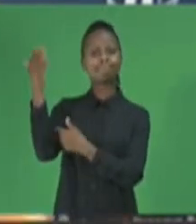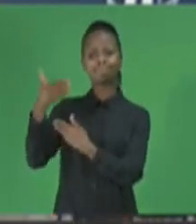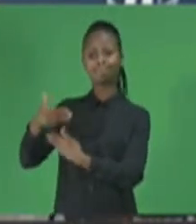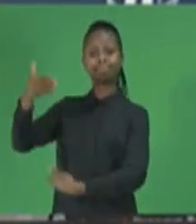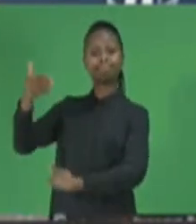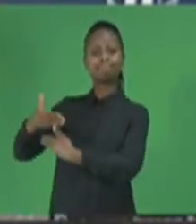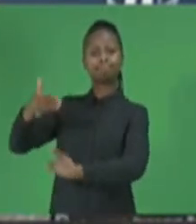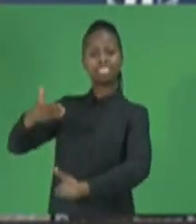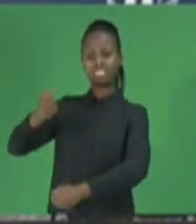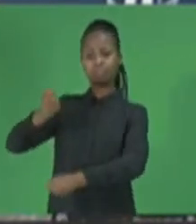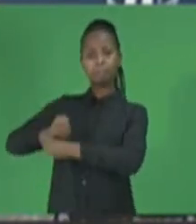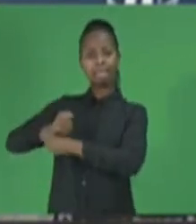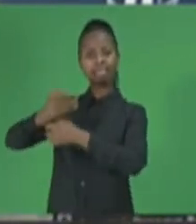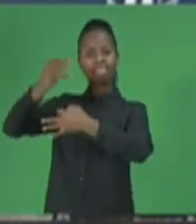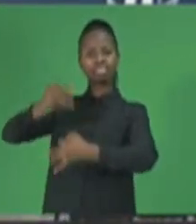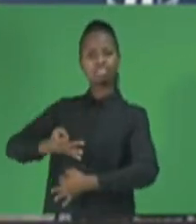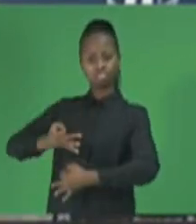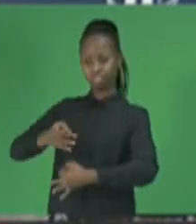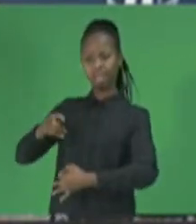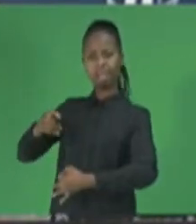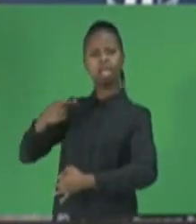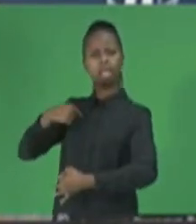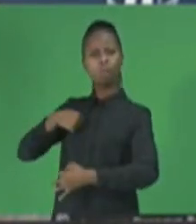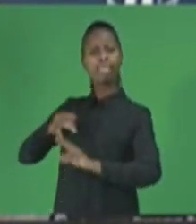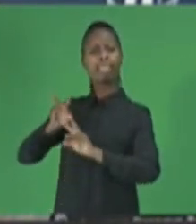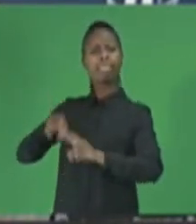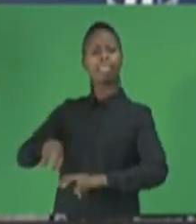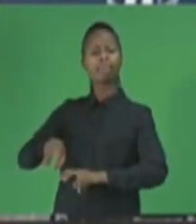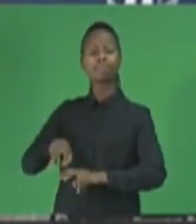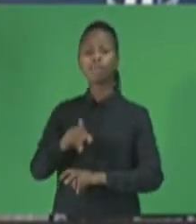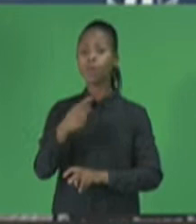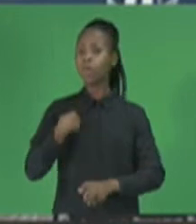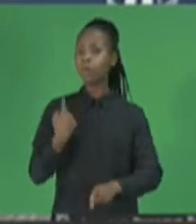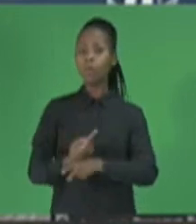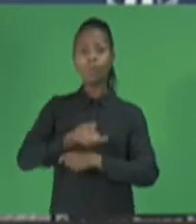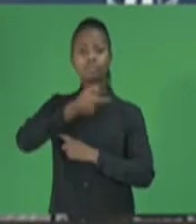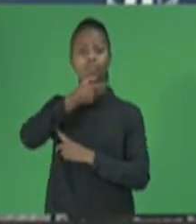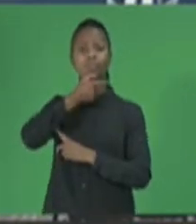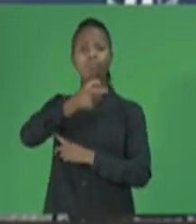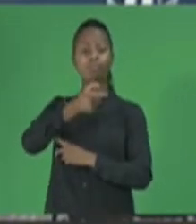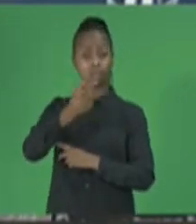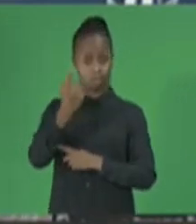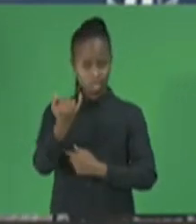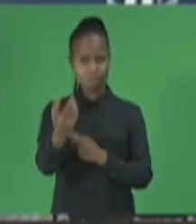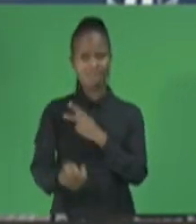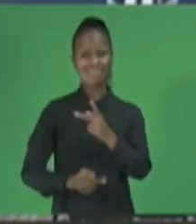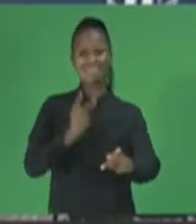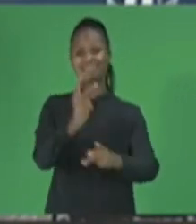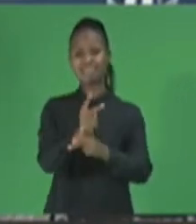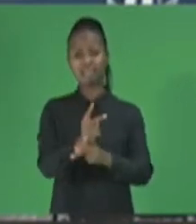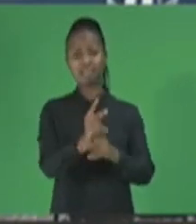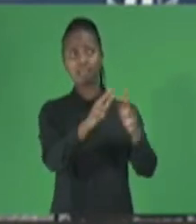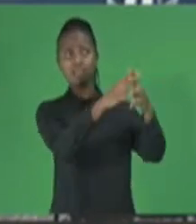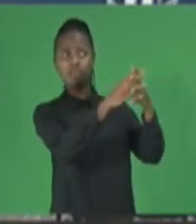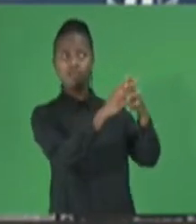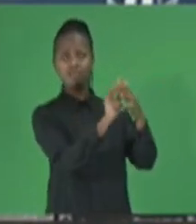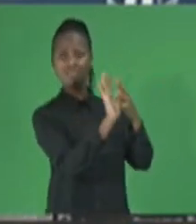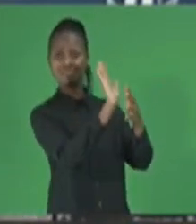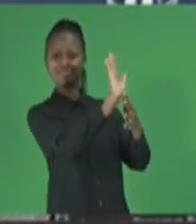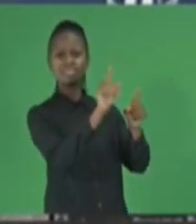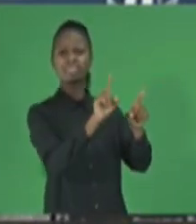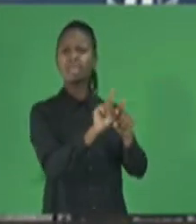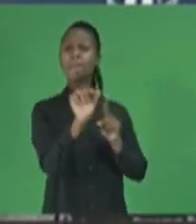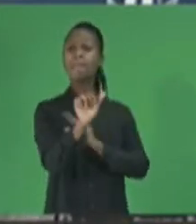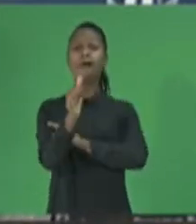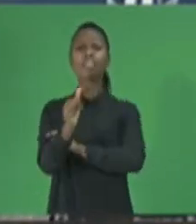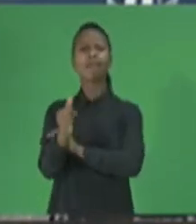me repeat what I had said, that when policy begins to normalize in the US and the advanced economies, there